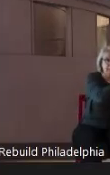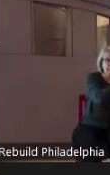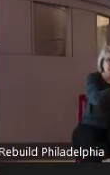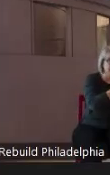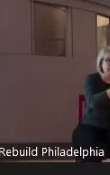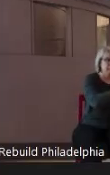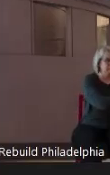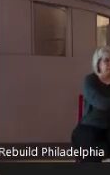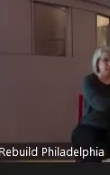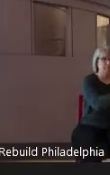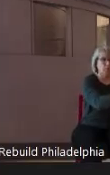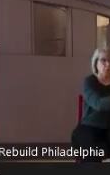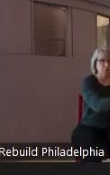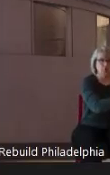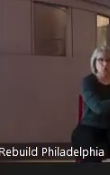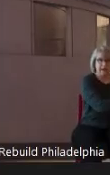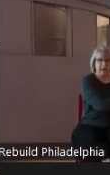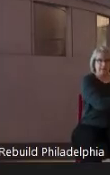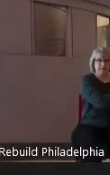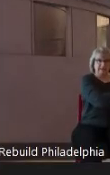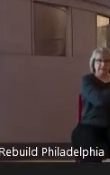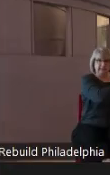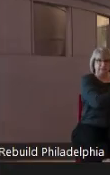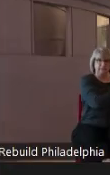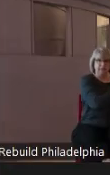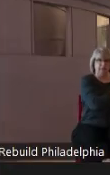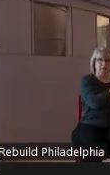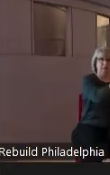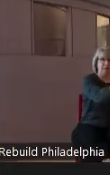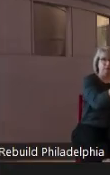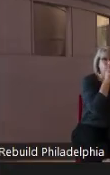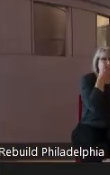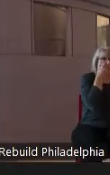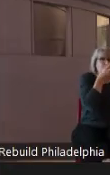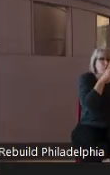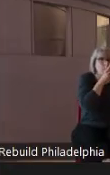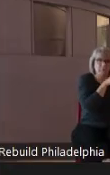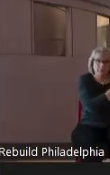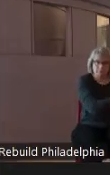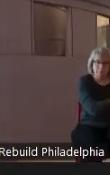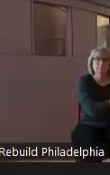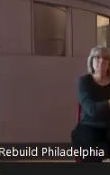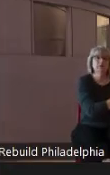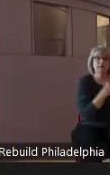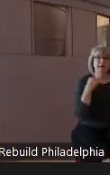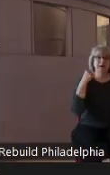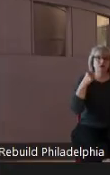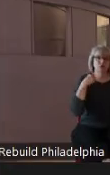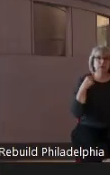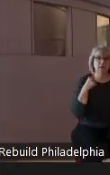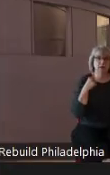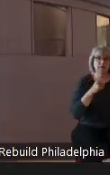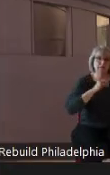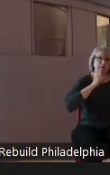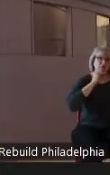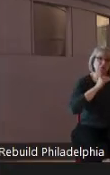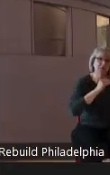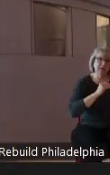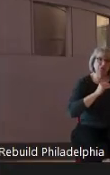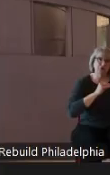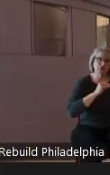from 4 to 8 feet deep. It will also be heated and will be available for exercise and lifeguard